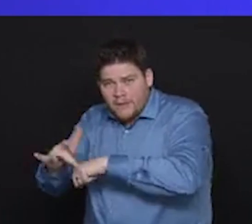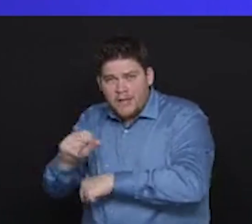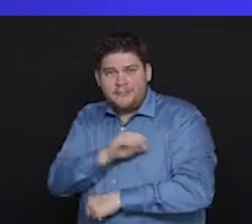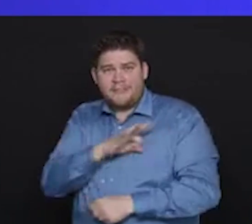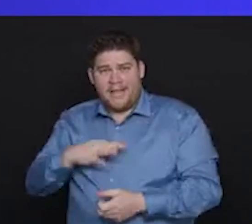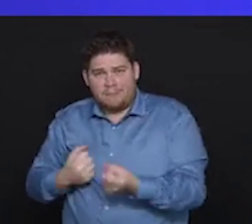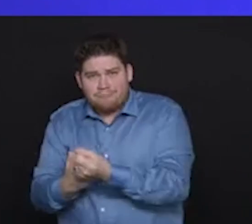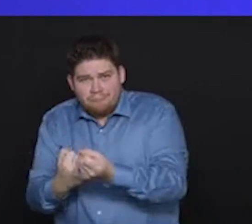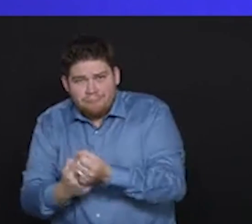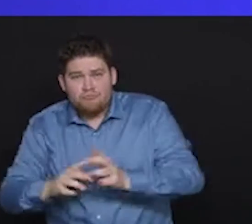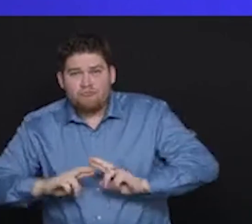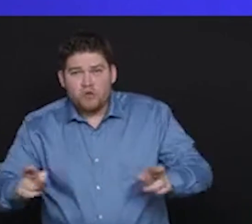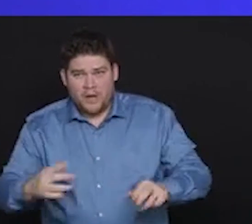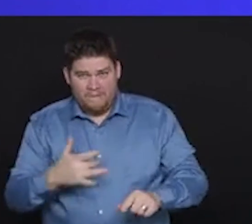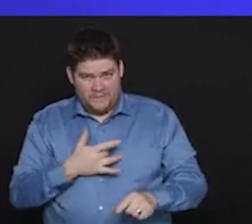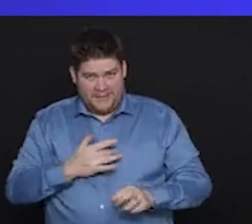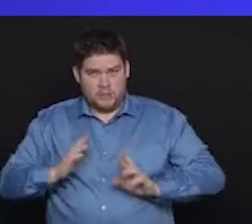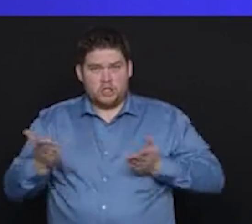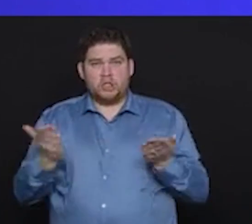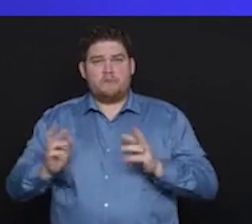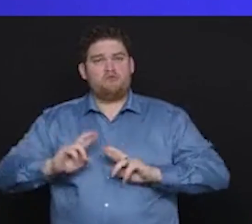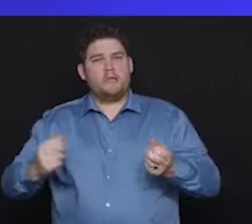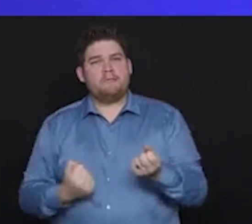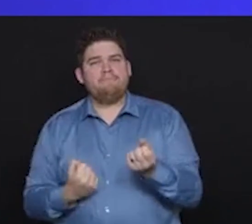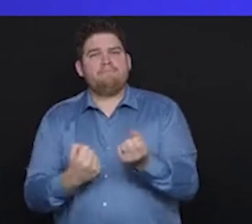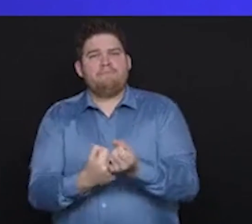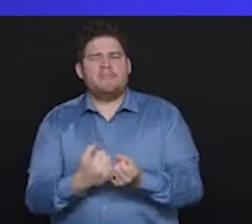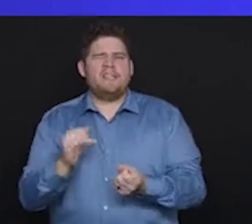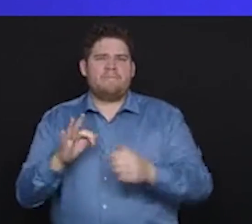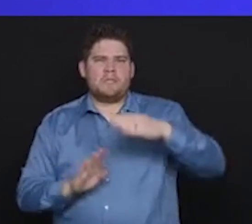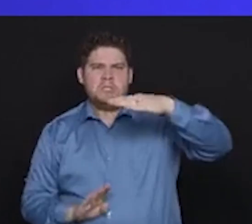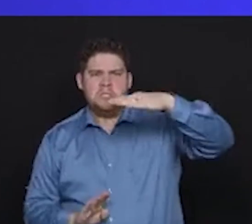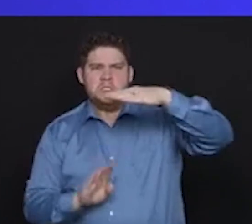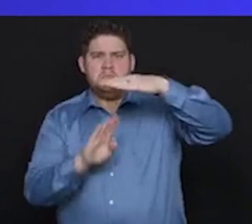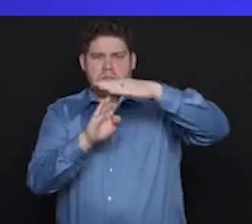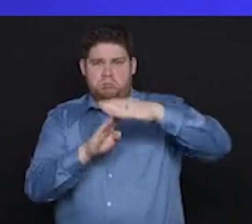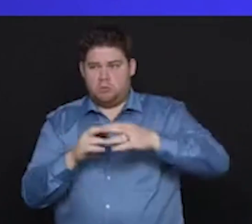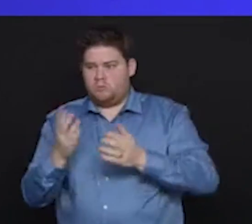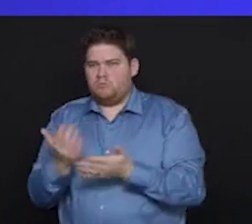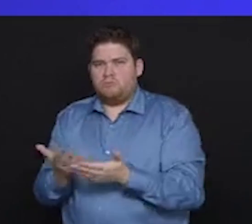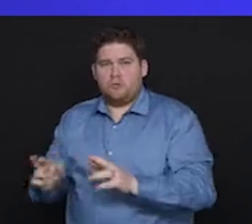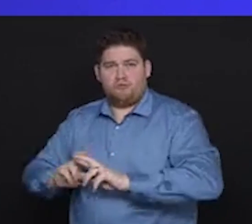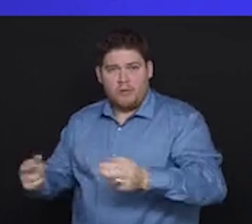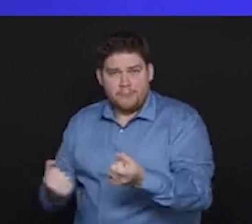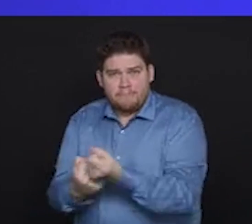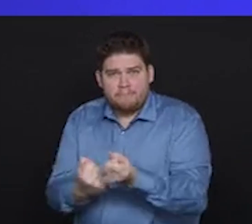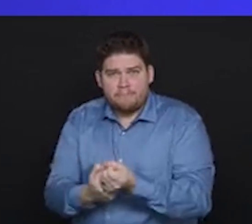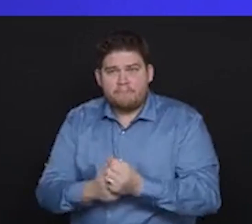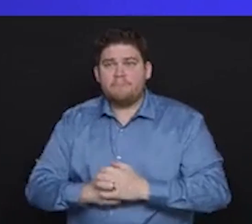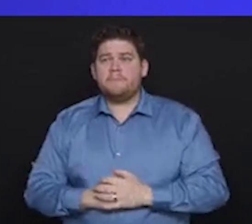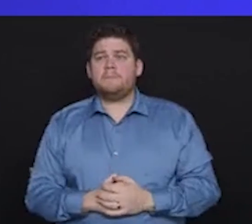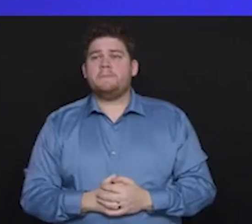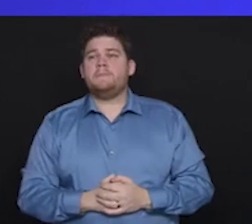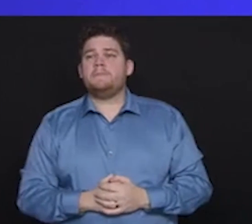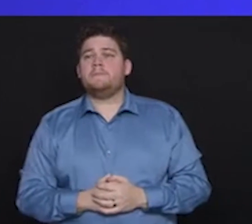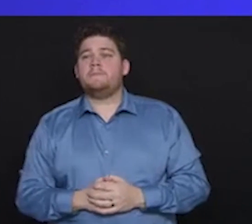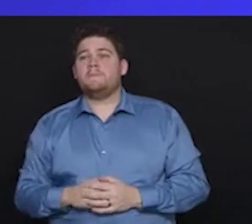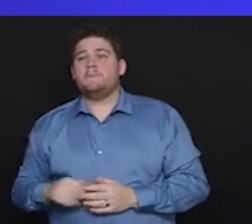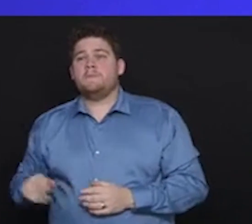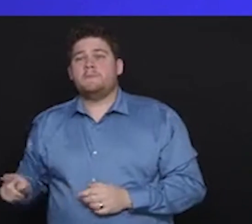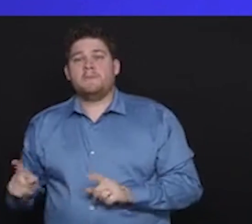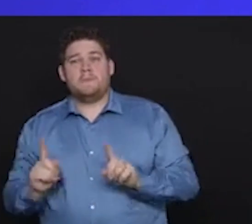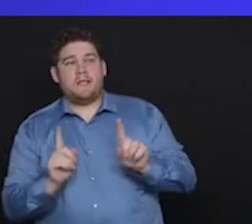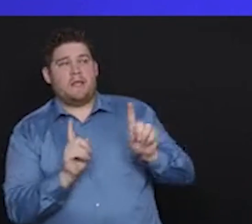so much of that depends on us all doing our part to keep this from